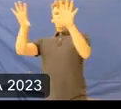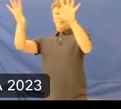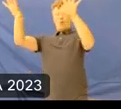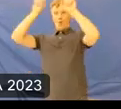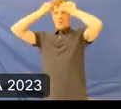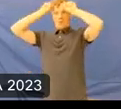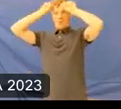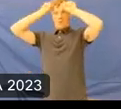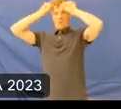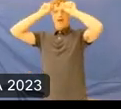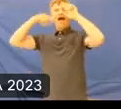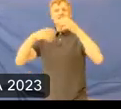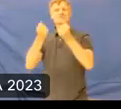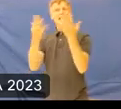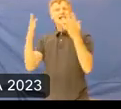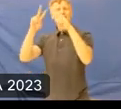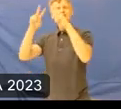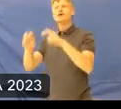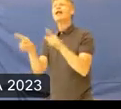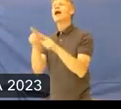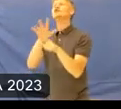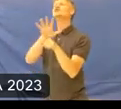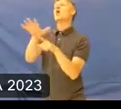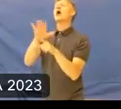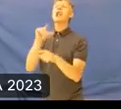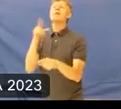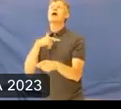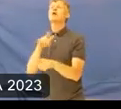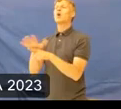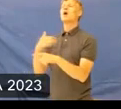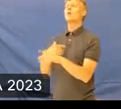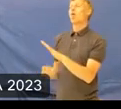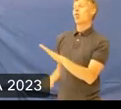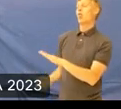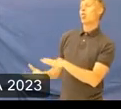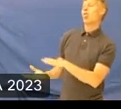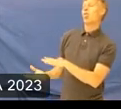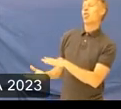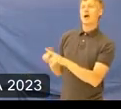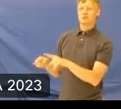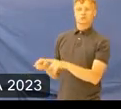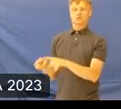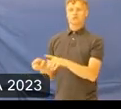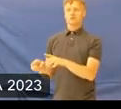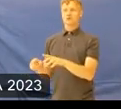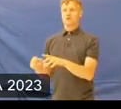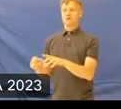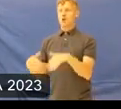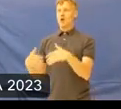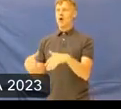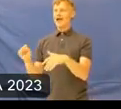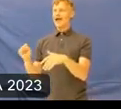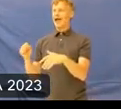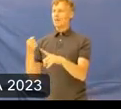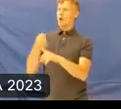of language, ironies, jokes, and so on, where the reasons for saying something that you